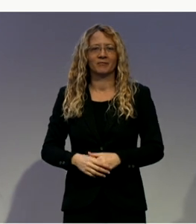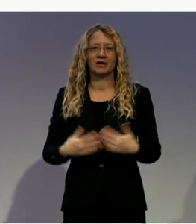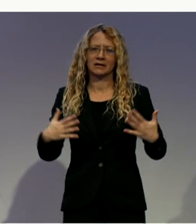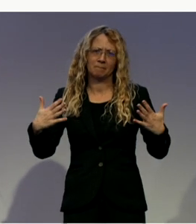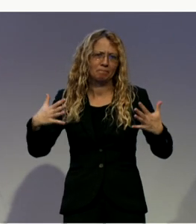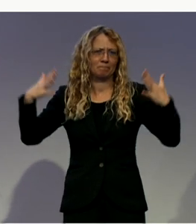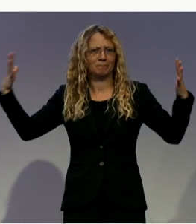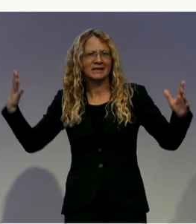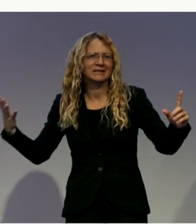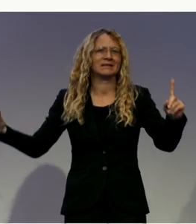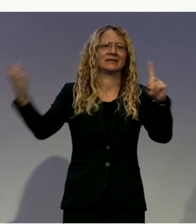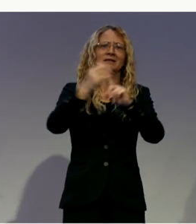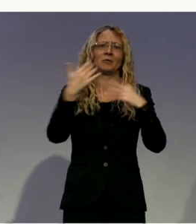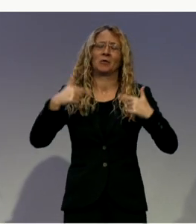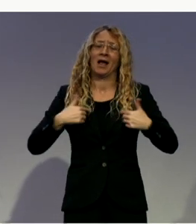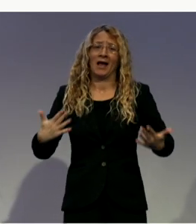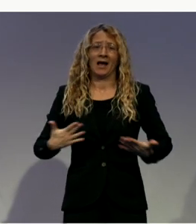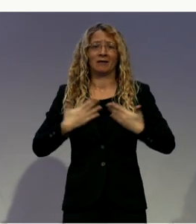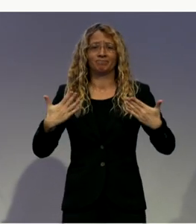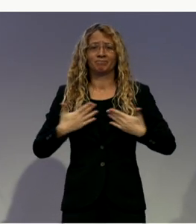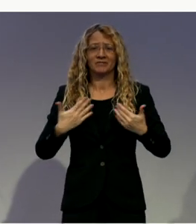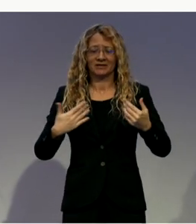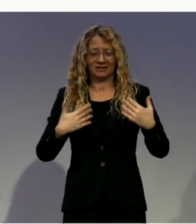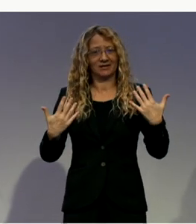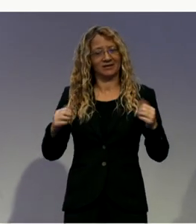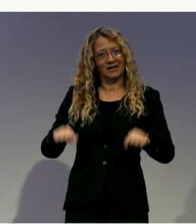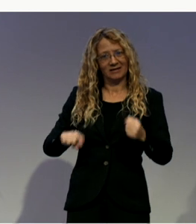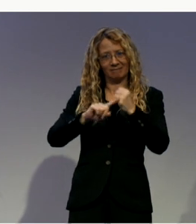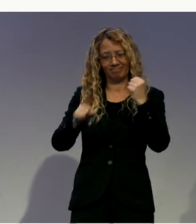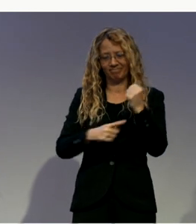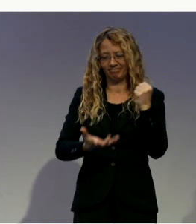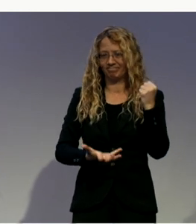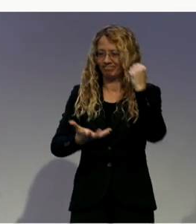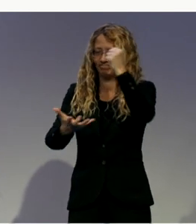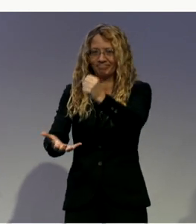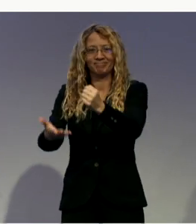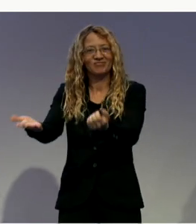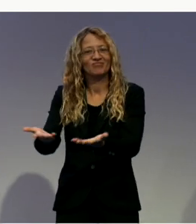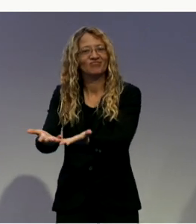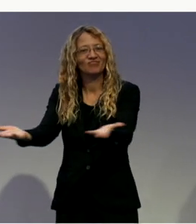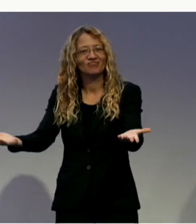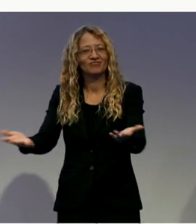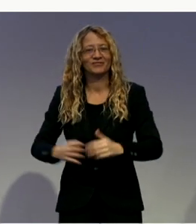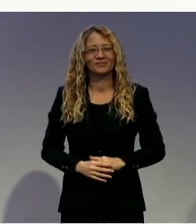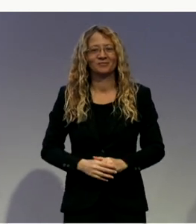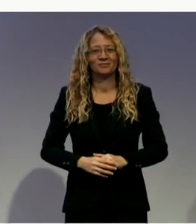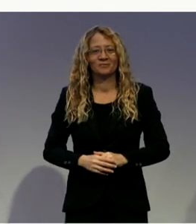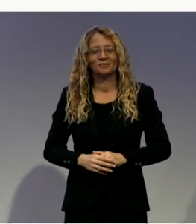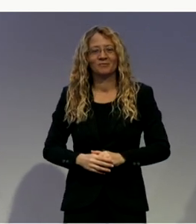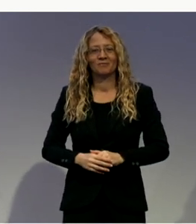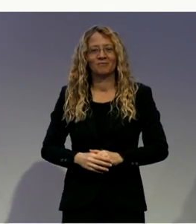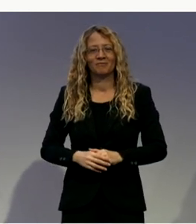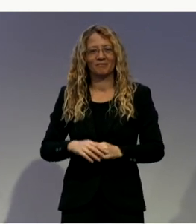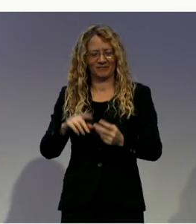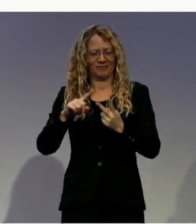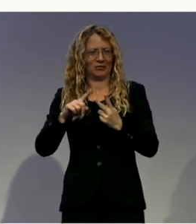them. The second aspect which helped independent living was about the job coaching. Those young